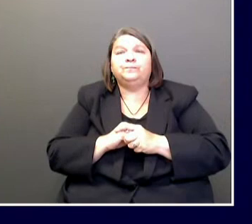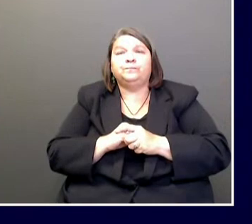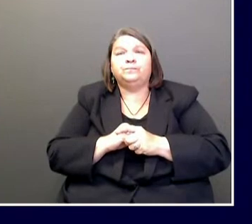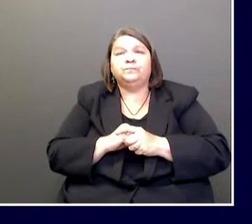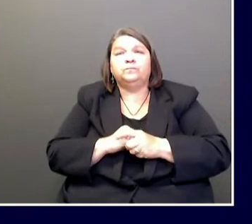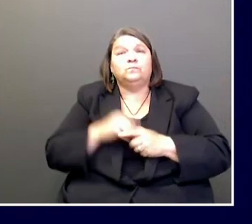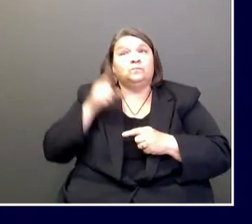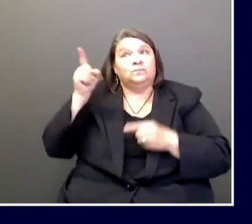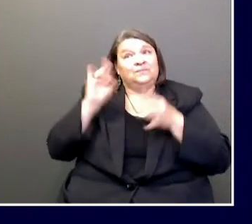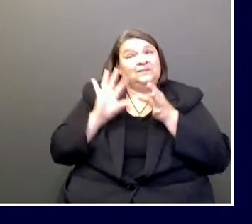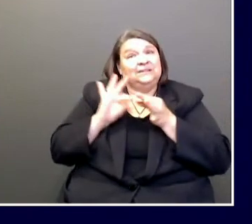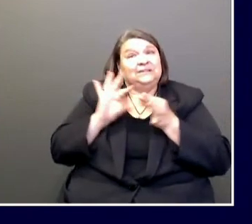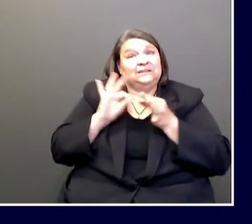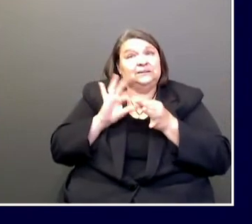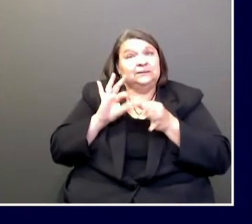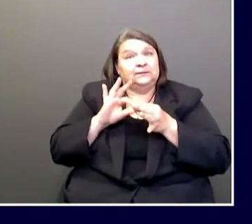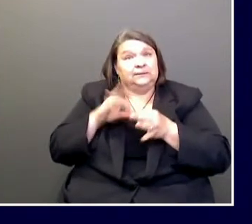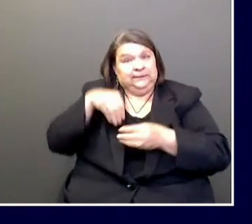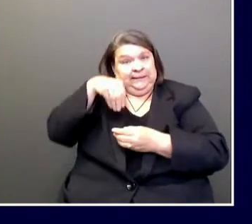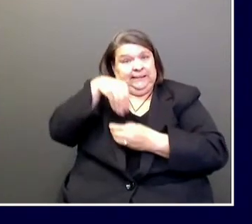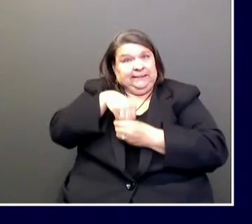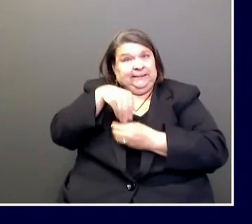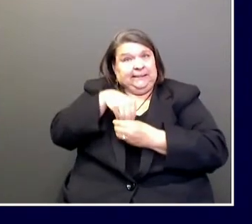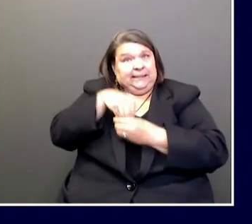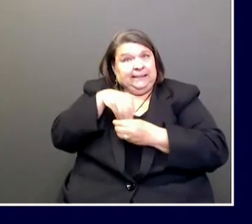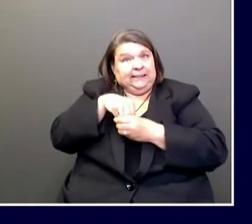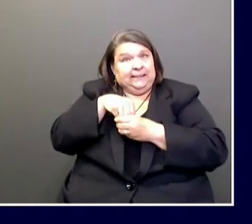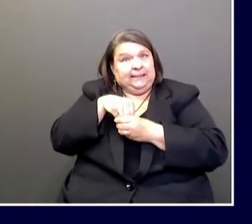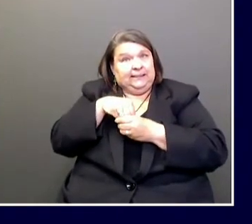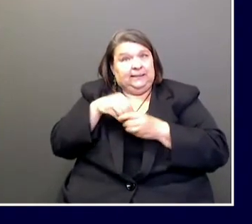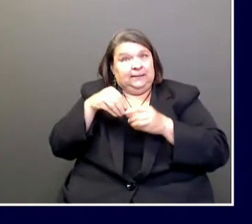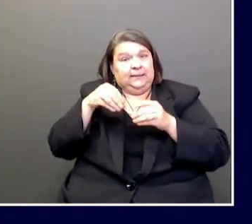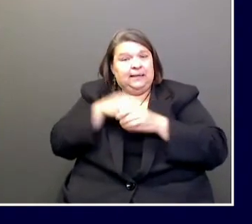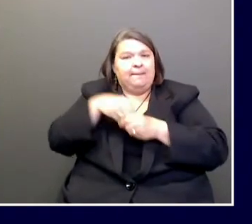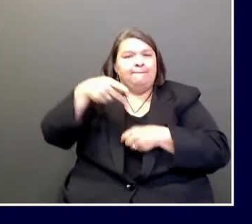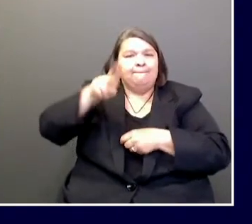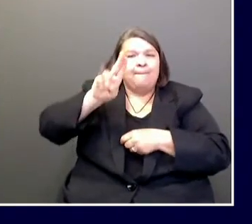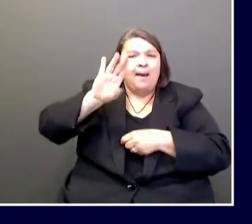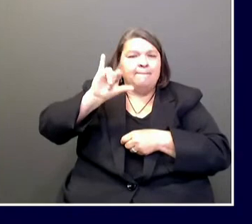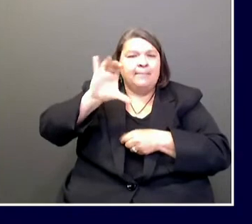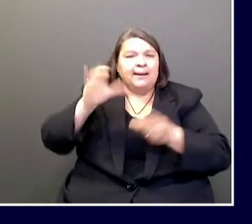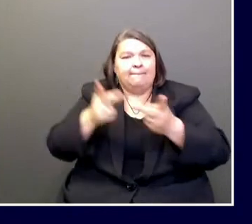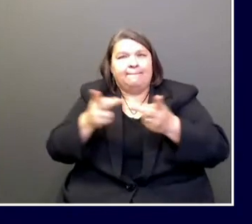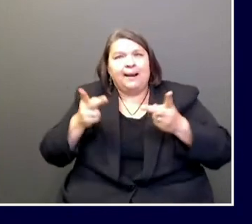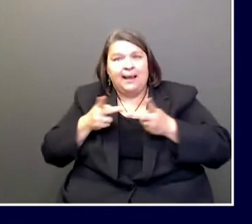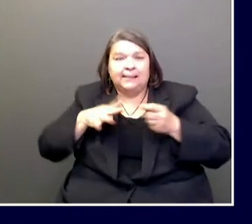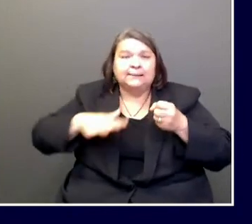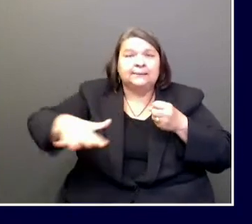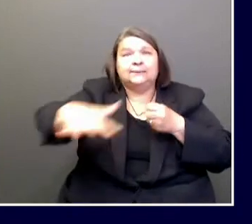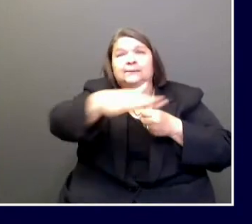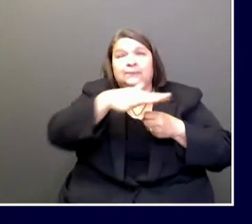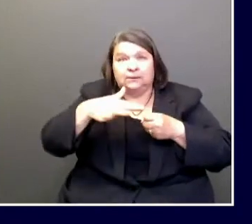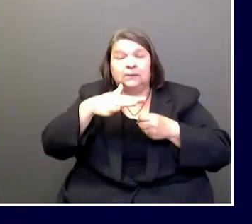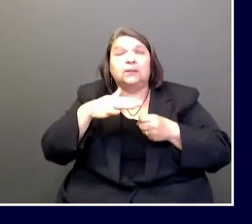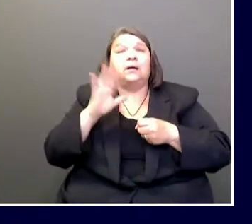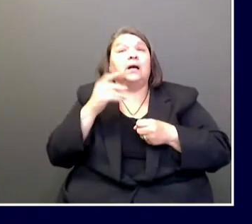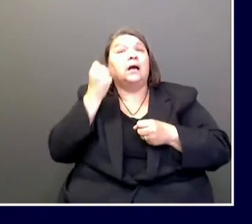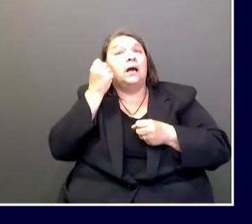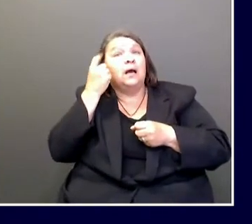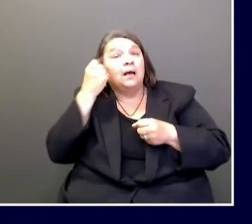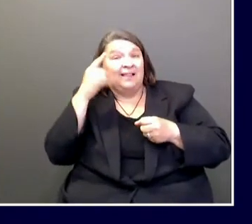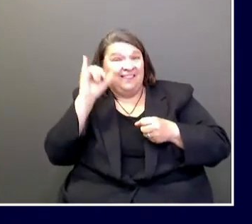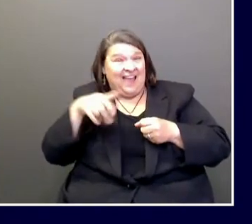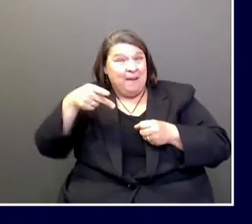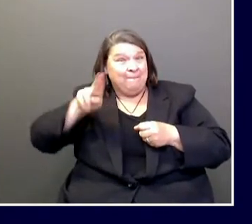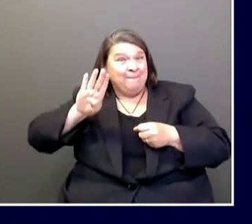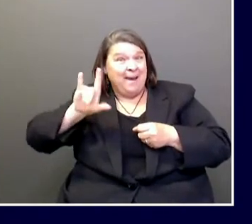indoor public settings in areas with substantial or high levels of community transmission, regardless of